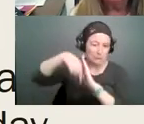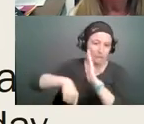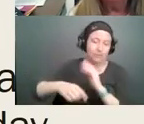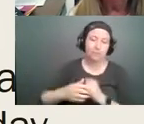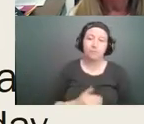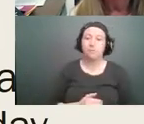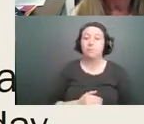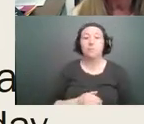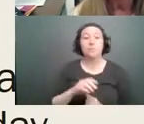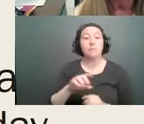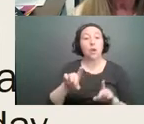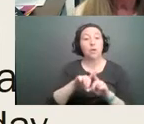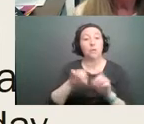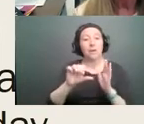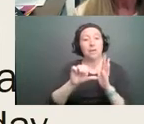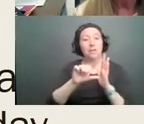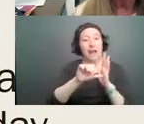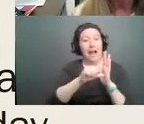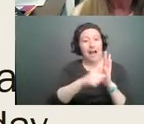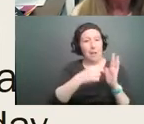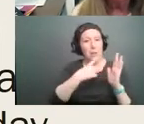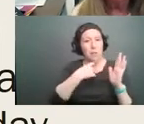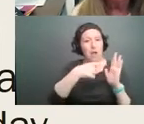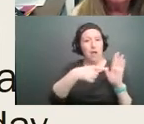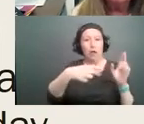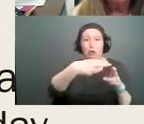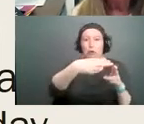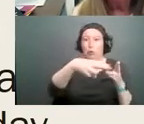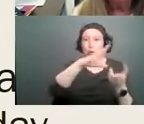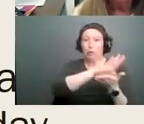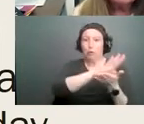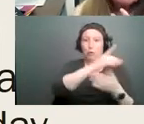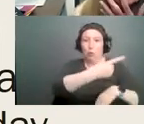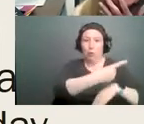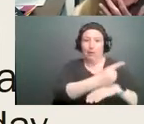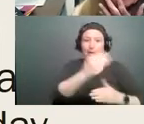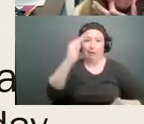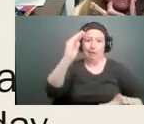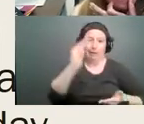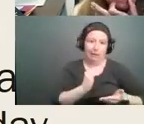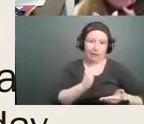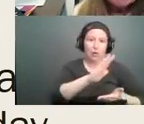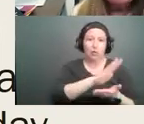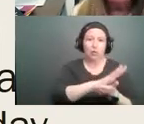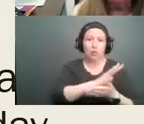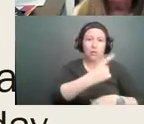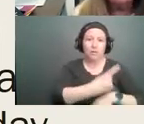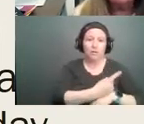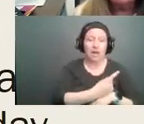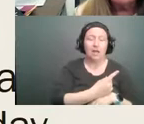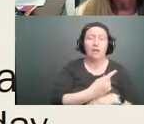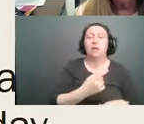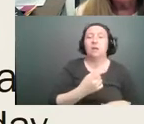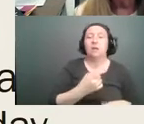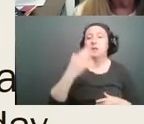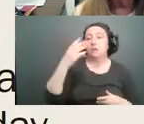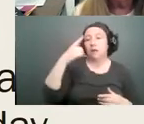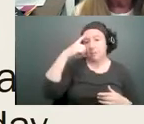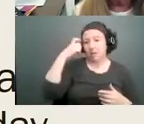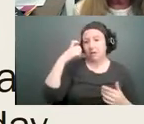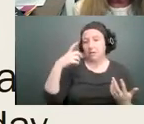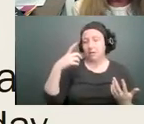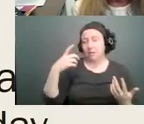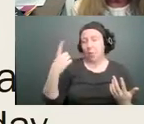also highlight that word, those words, shortened school day, to suggest to you that one thing that we're kind of